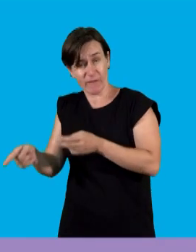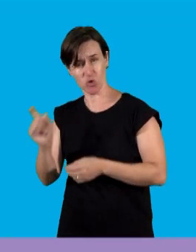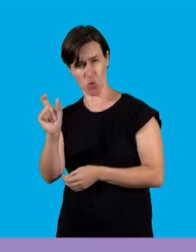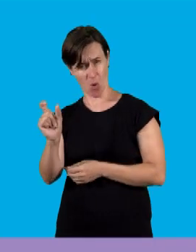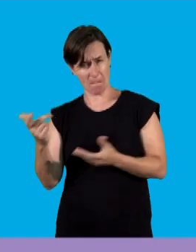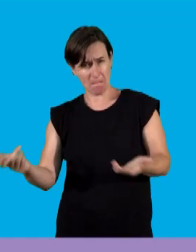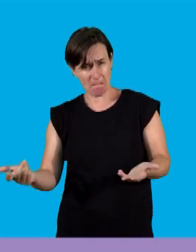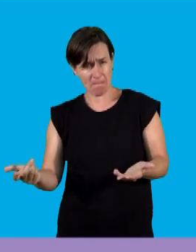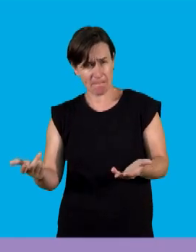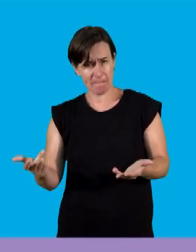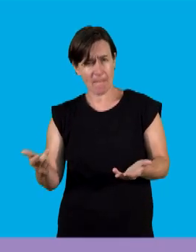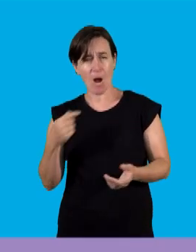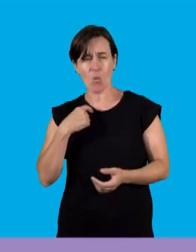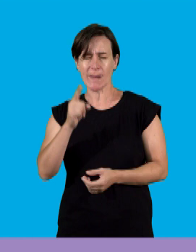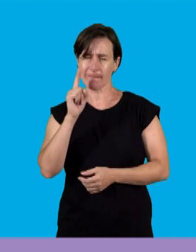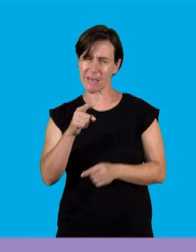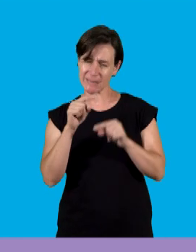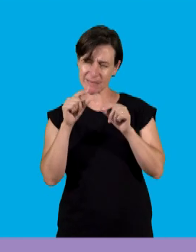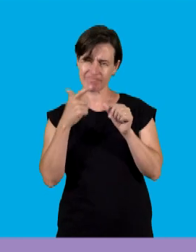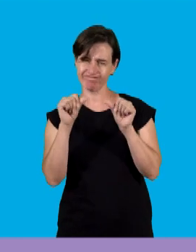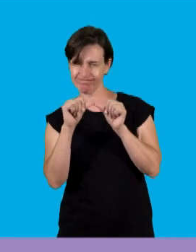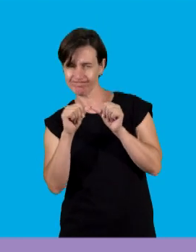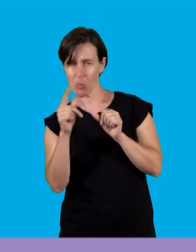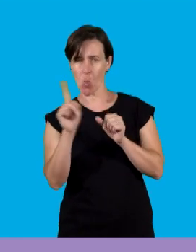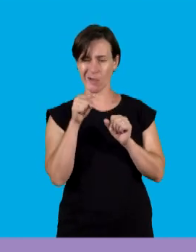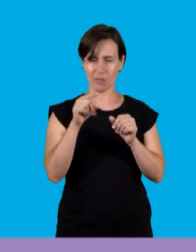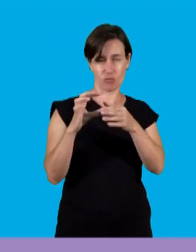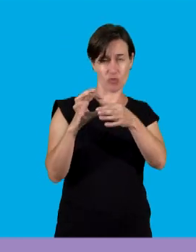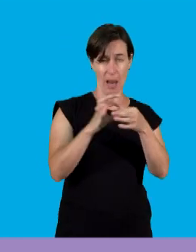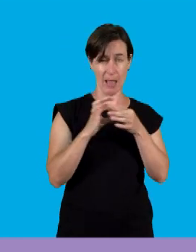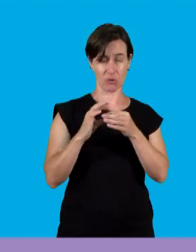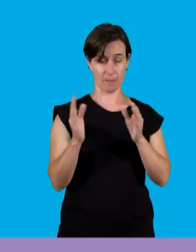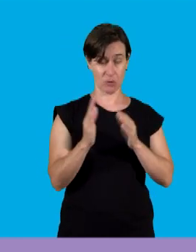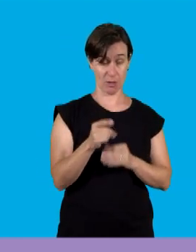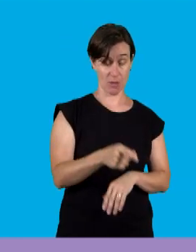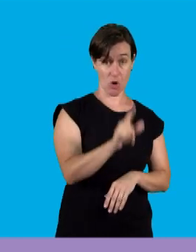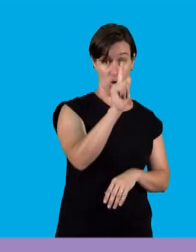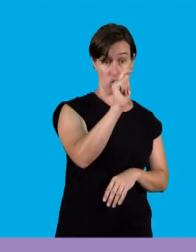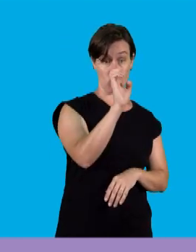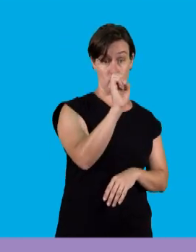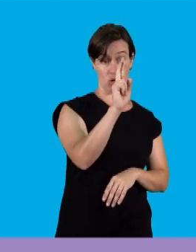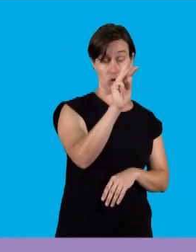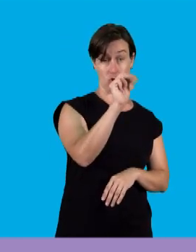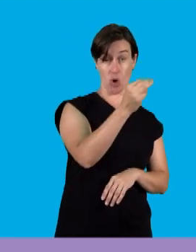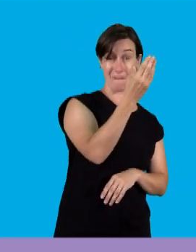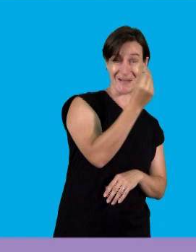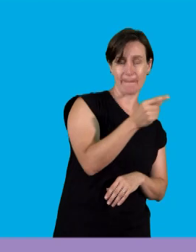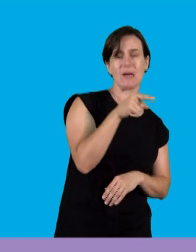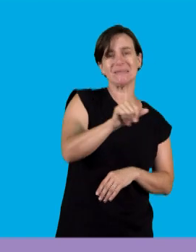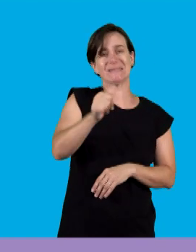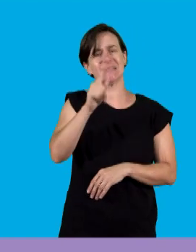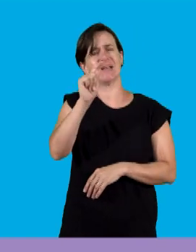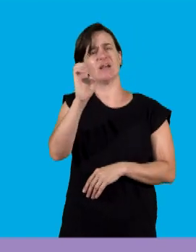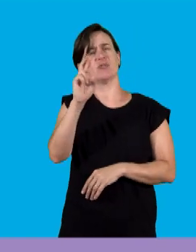Again, we need to find that relationship between the term number and the term. So let's find